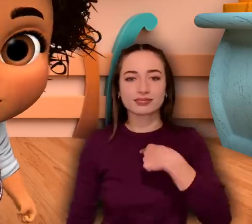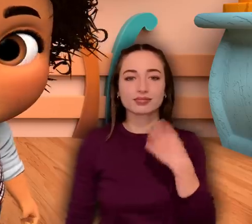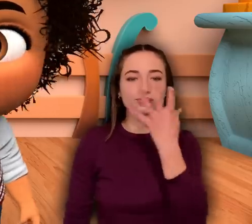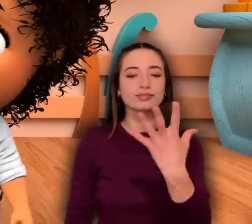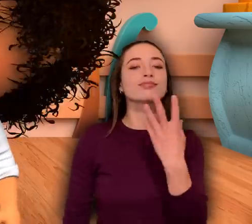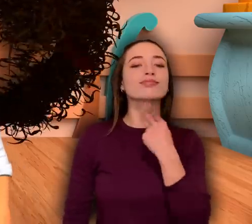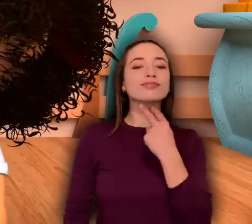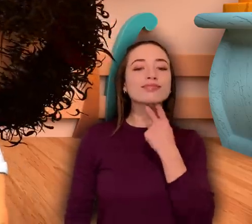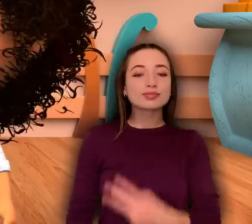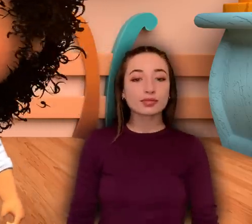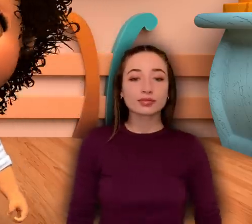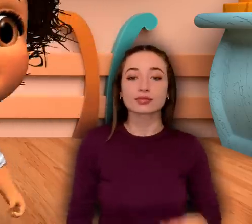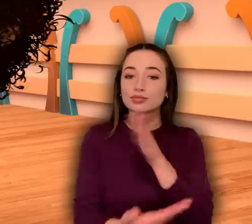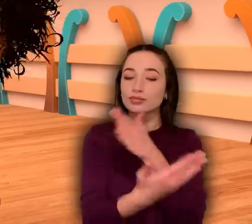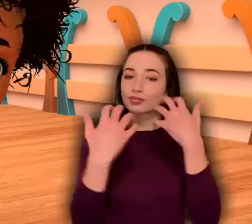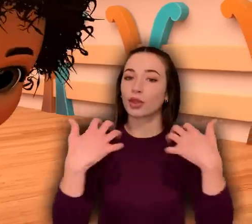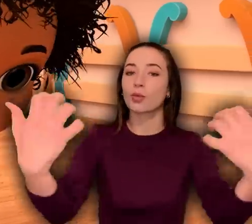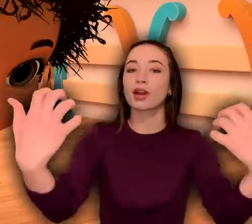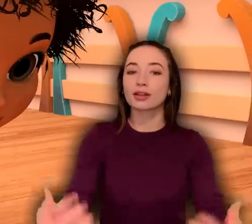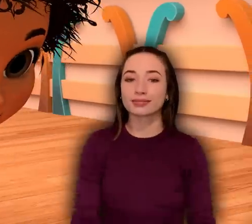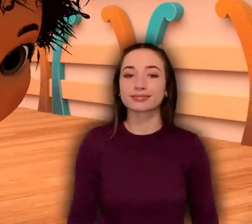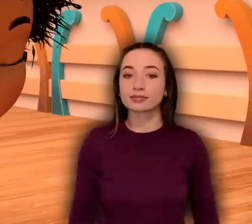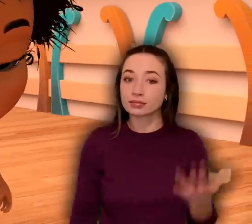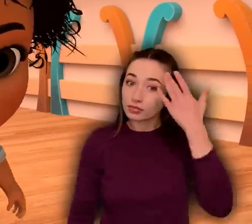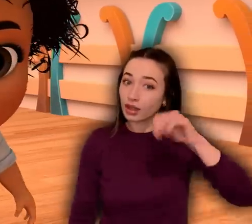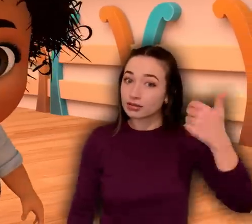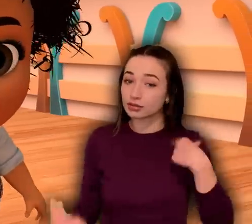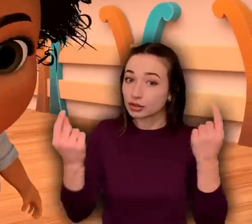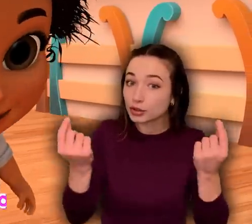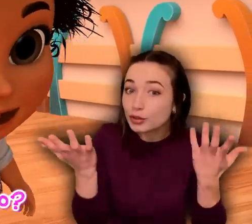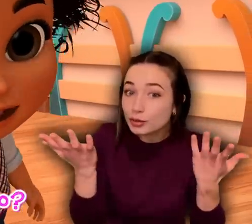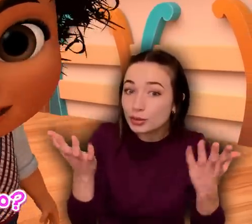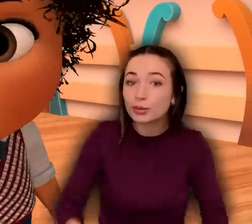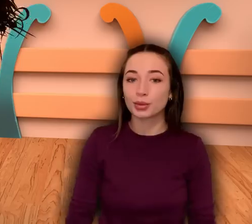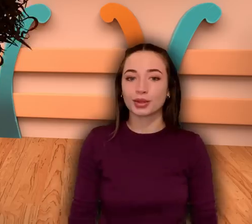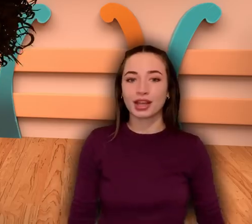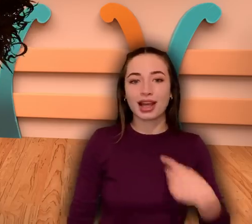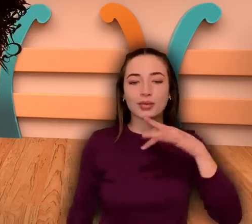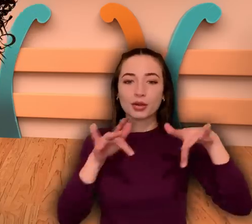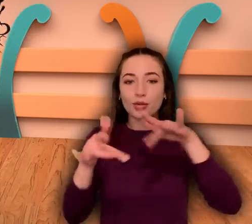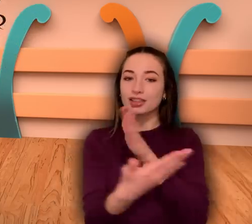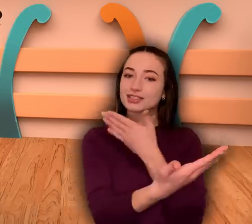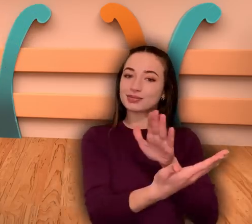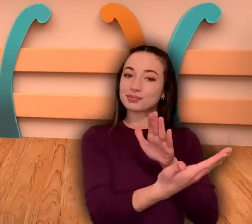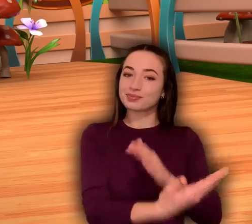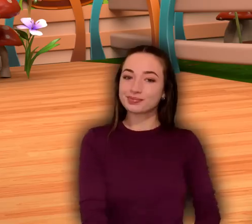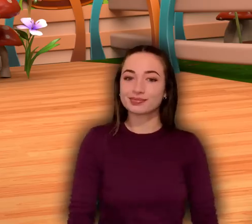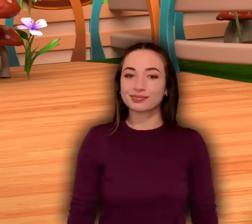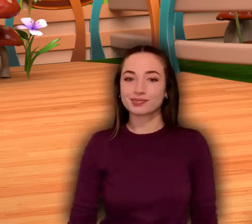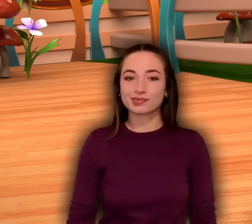I have a lovely voice I sing to everyone and do you know what else I do I record